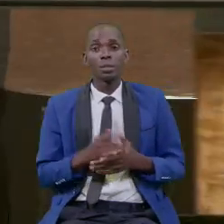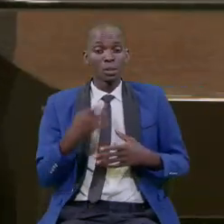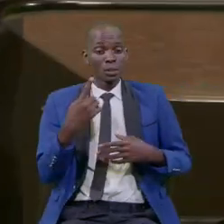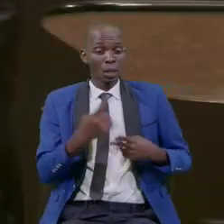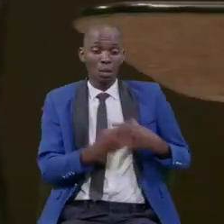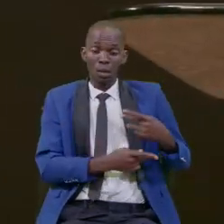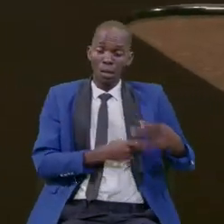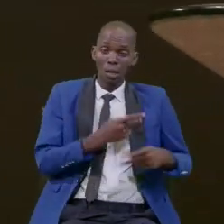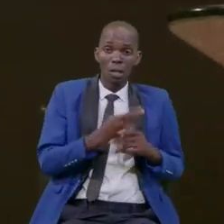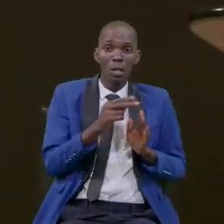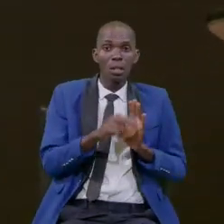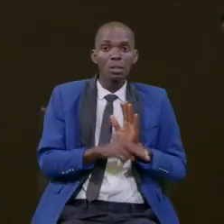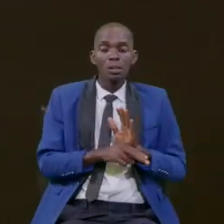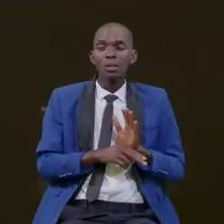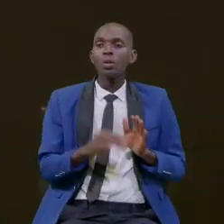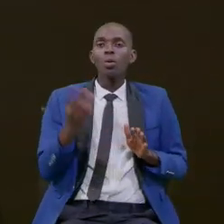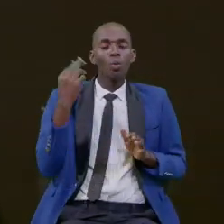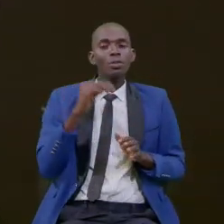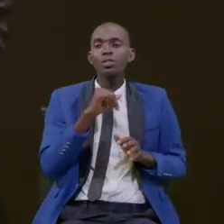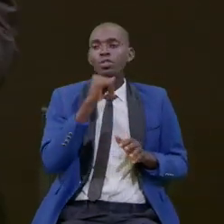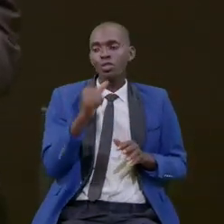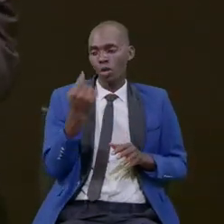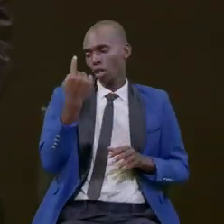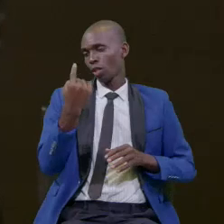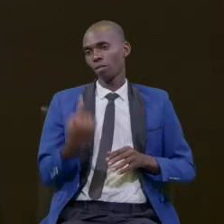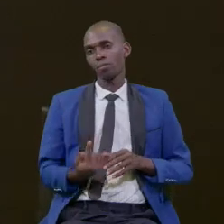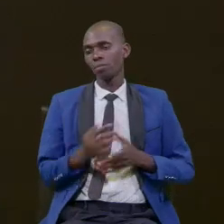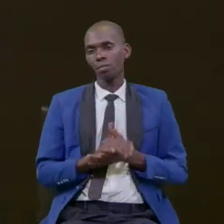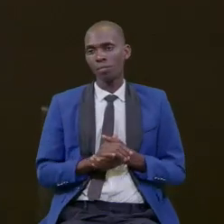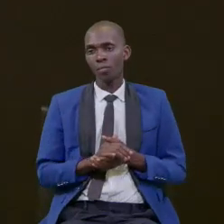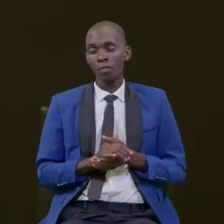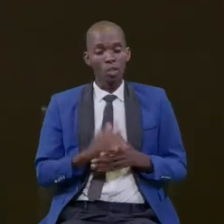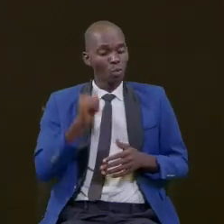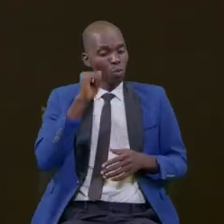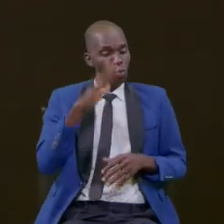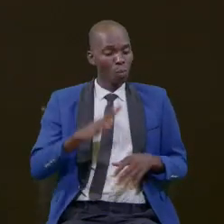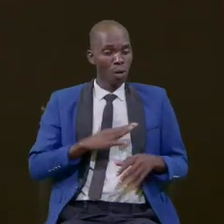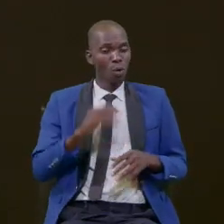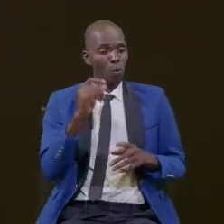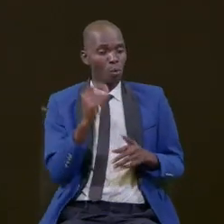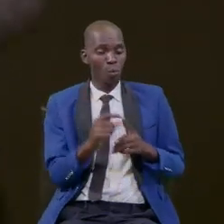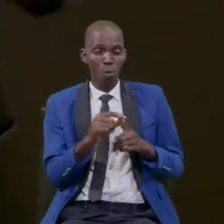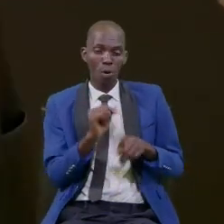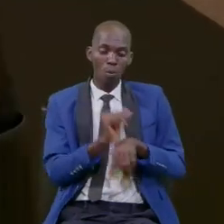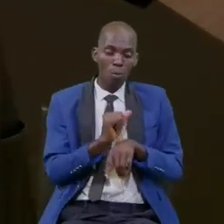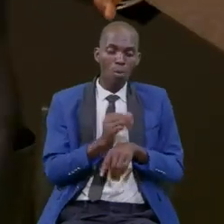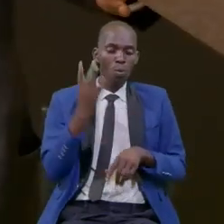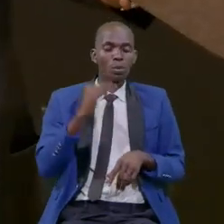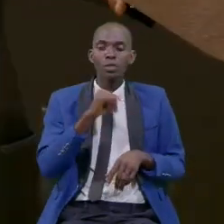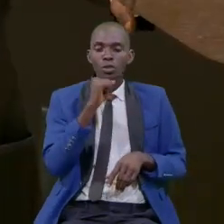not stand in isolation. Her works did not stand in isolation.